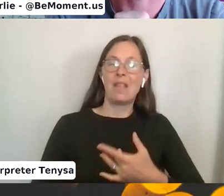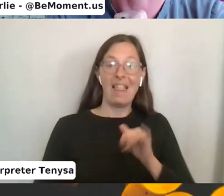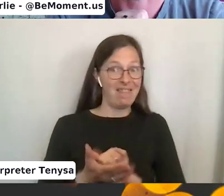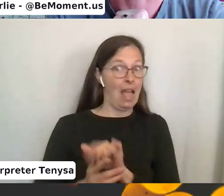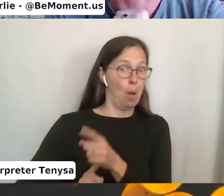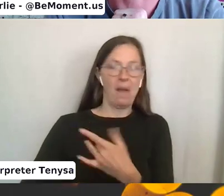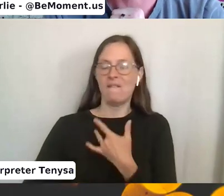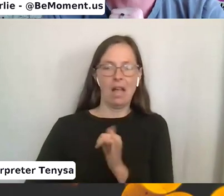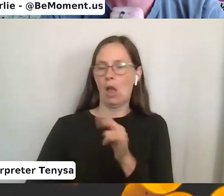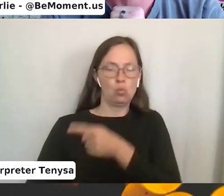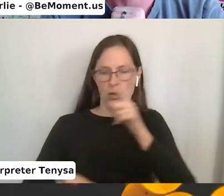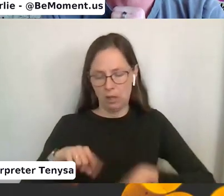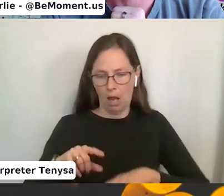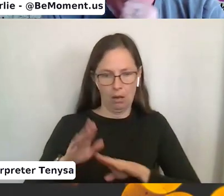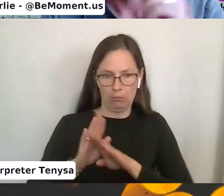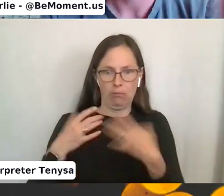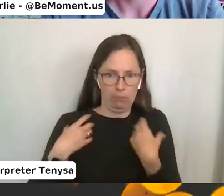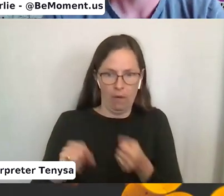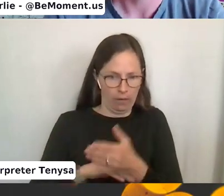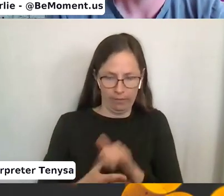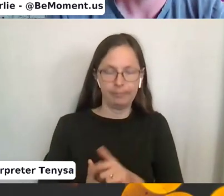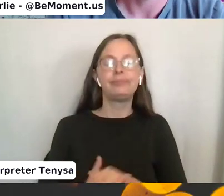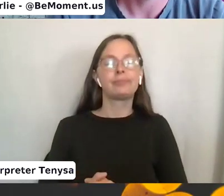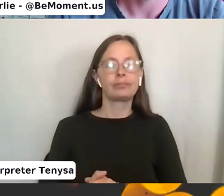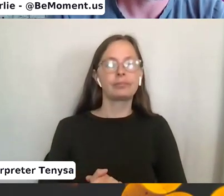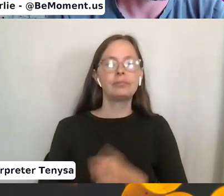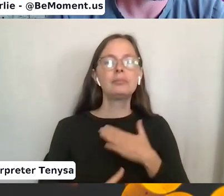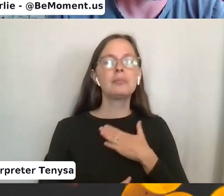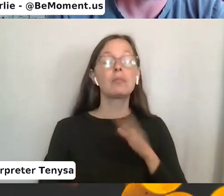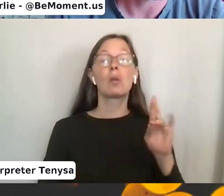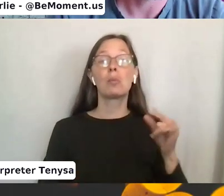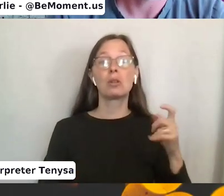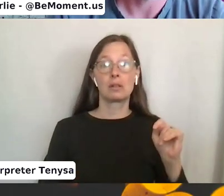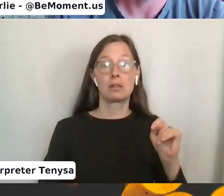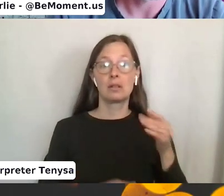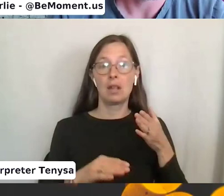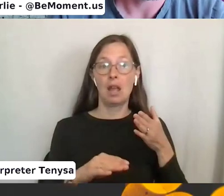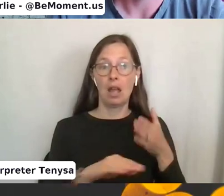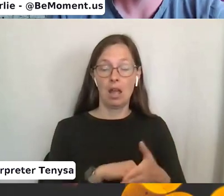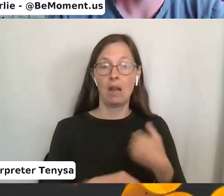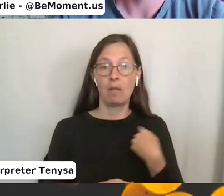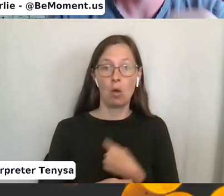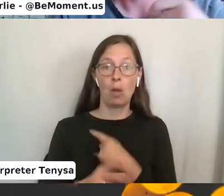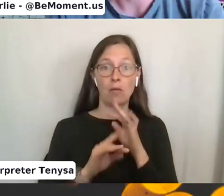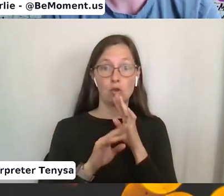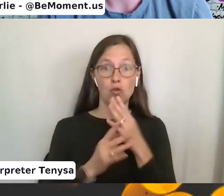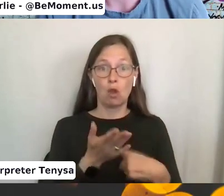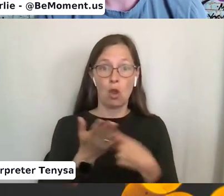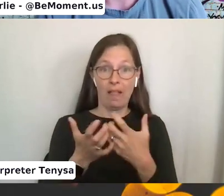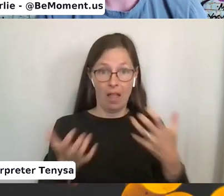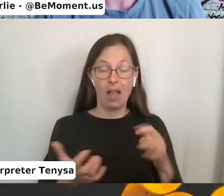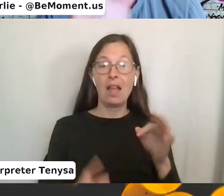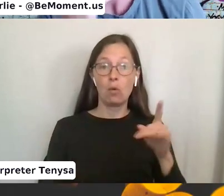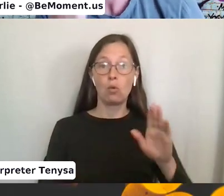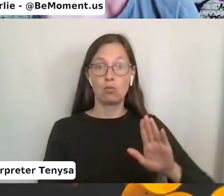wouldn't be able to recover from? Okay. Please, Bridget, after we have talked a lot, if your hand is